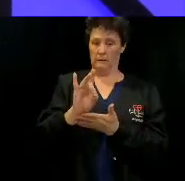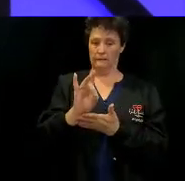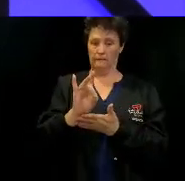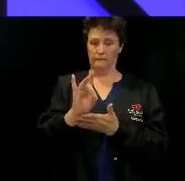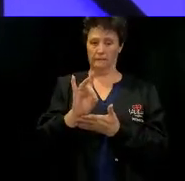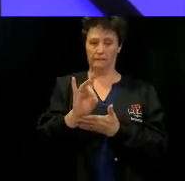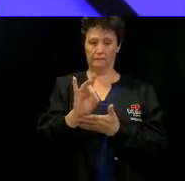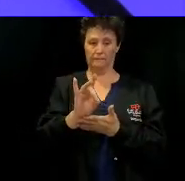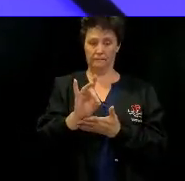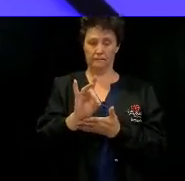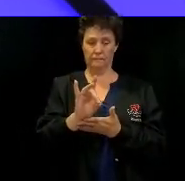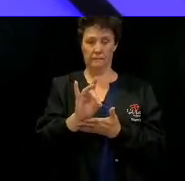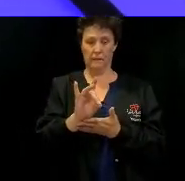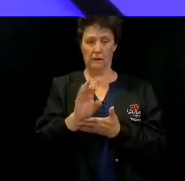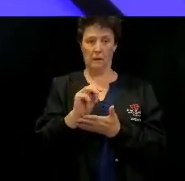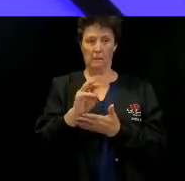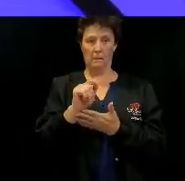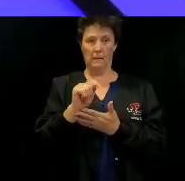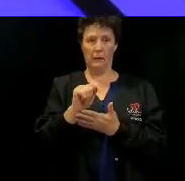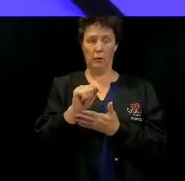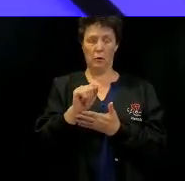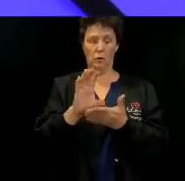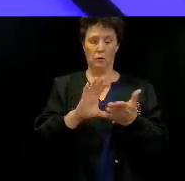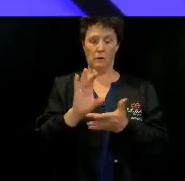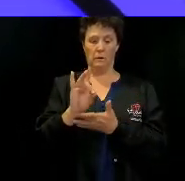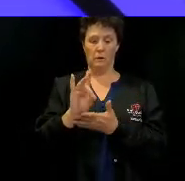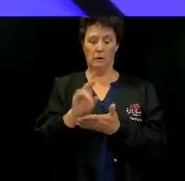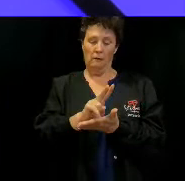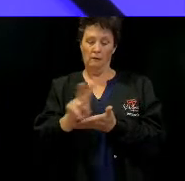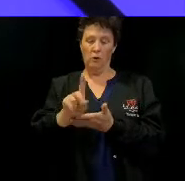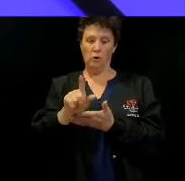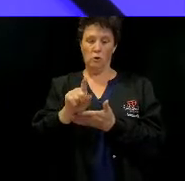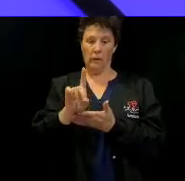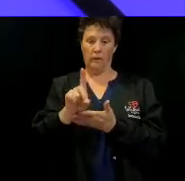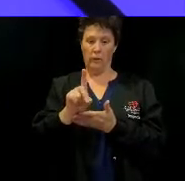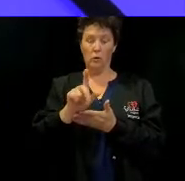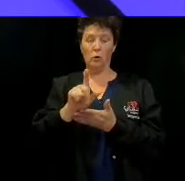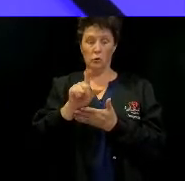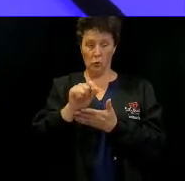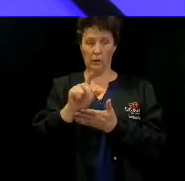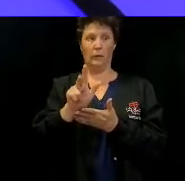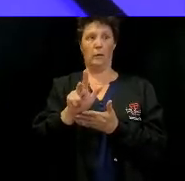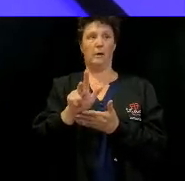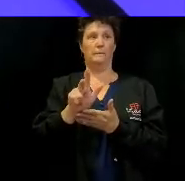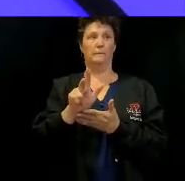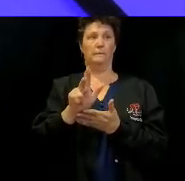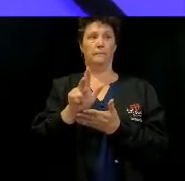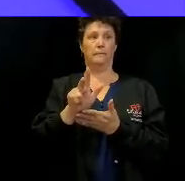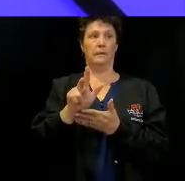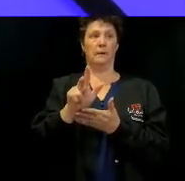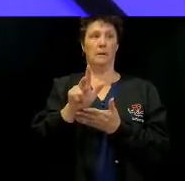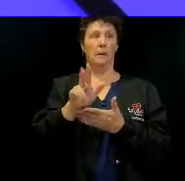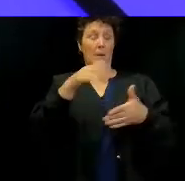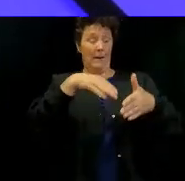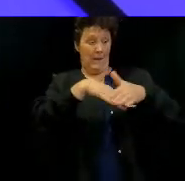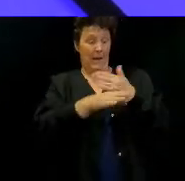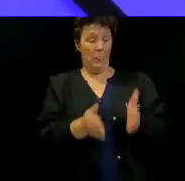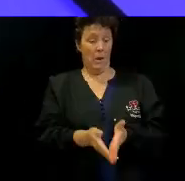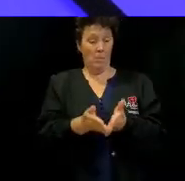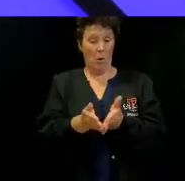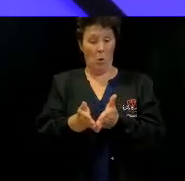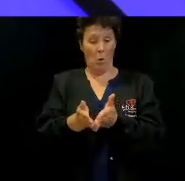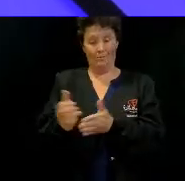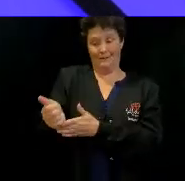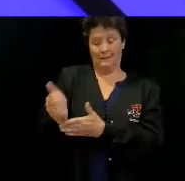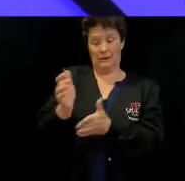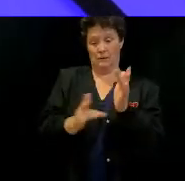together tonight. And let's start here in verse 23 real quick. It says this, "Now when he got into a boat,